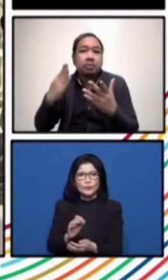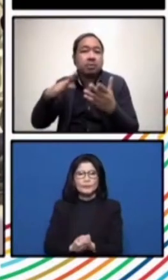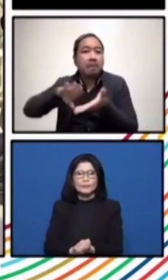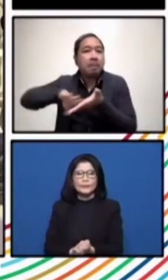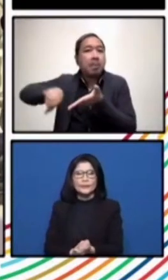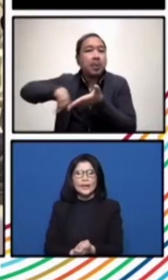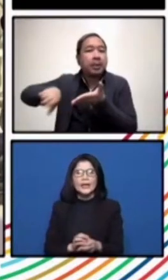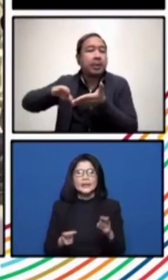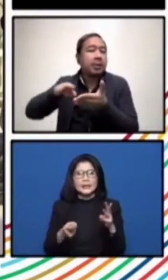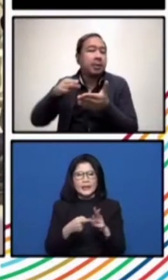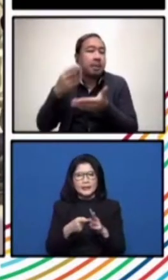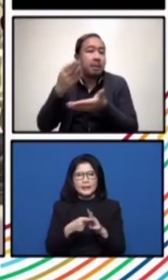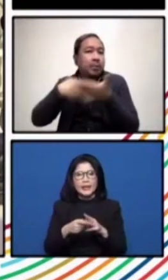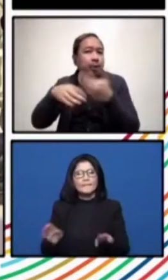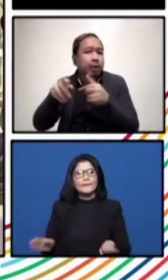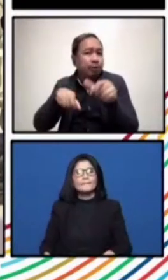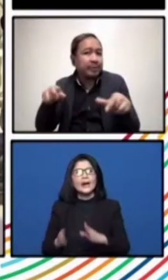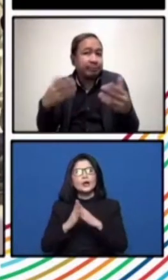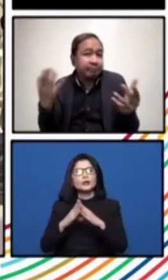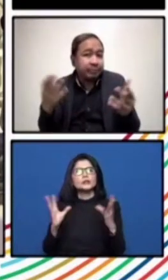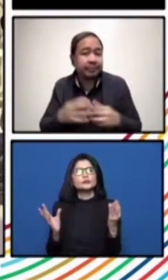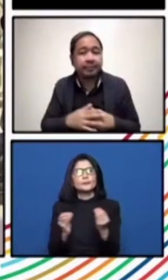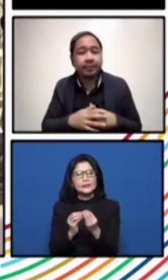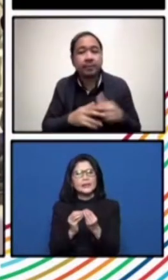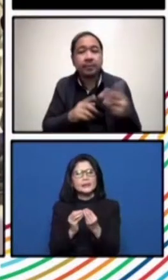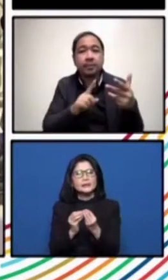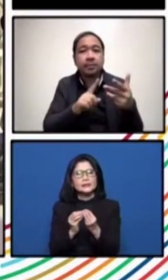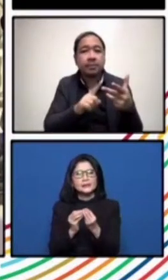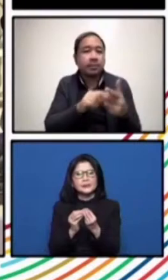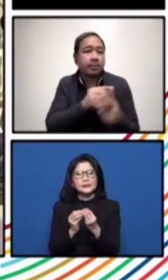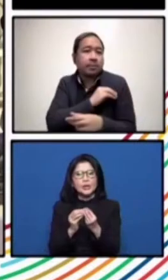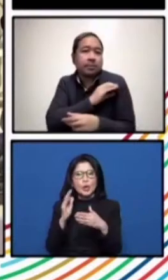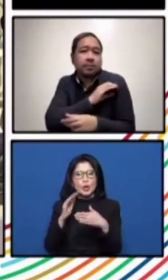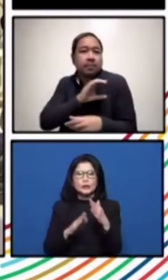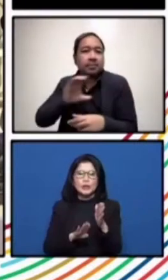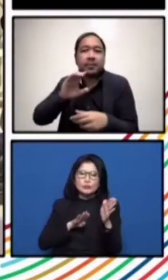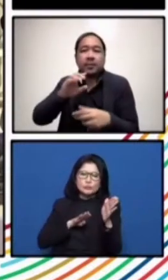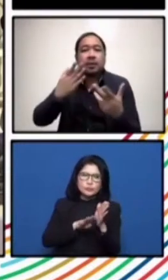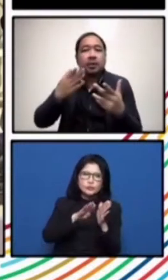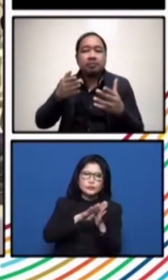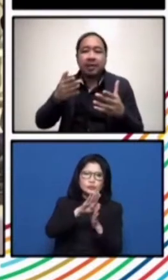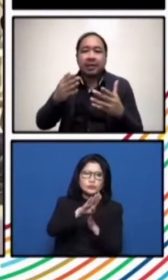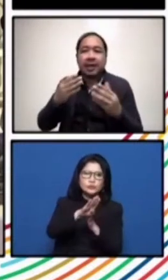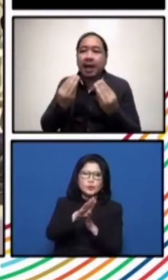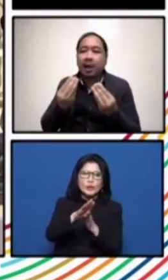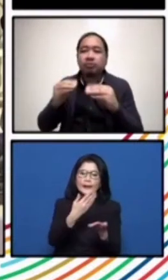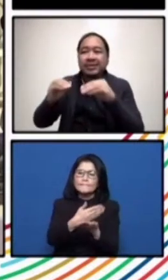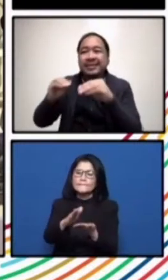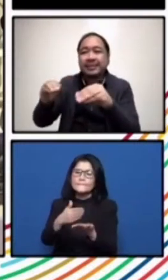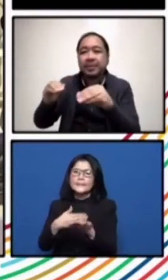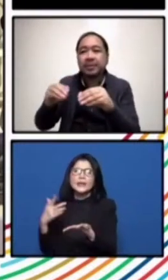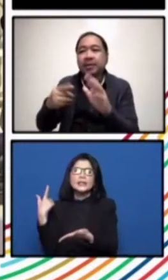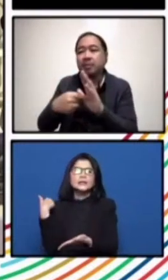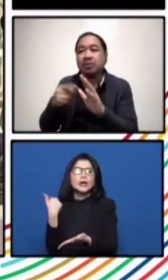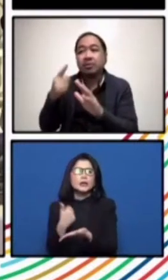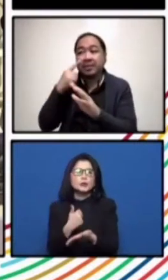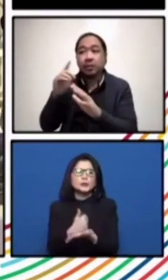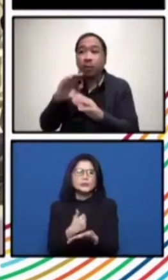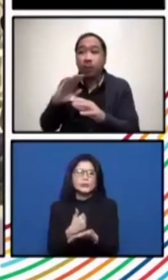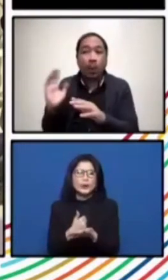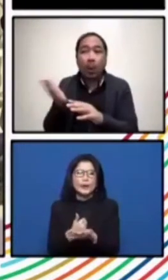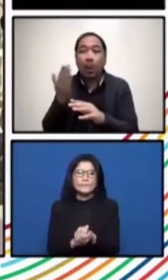capacity let's say we move to a world where everyone does have a shared responsibility and they want to do a disability work but let's actually build capacity